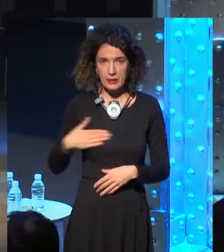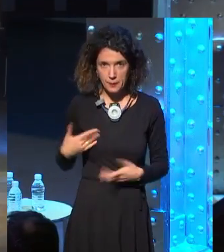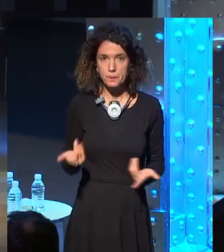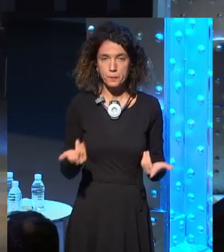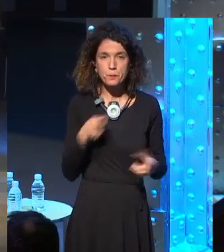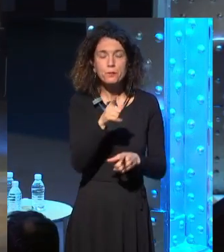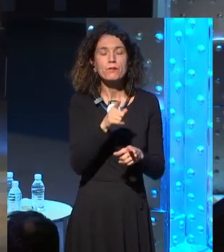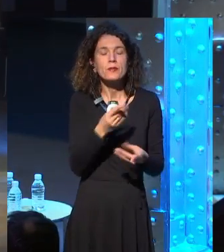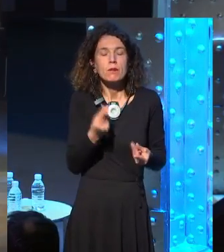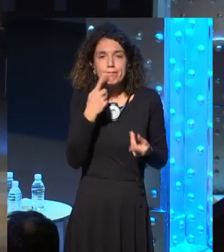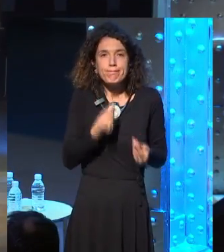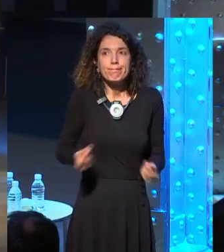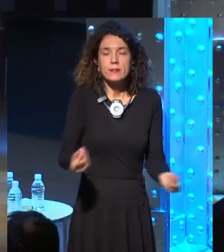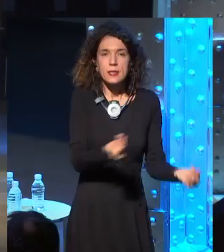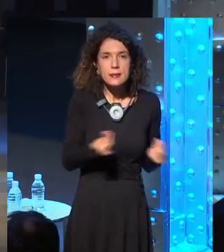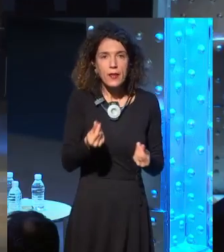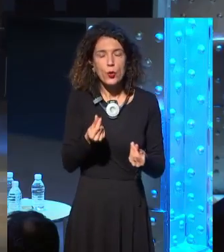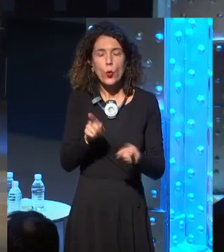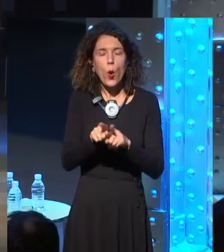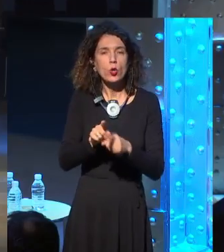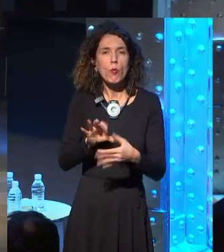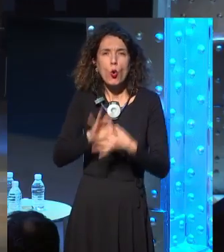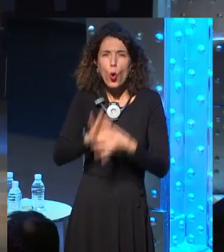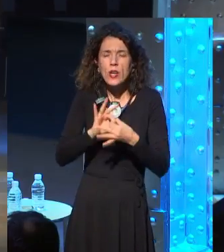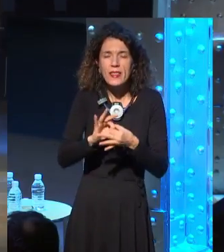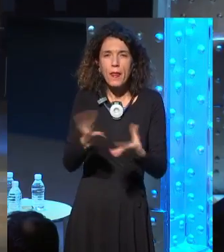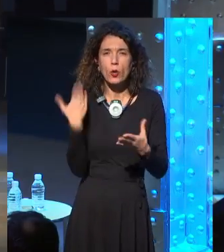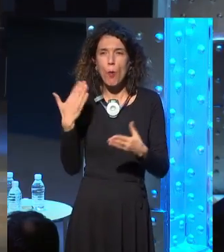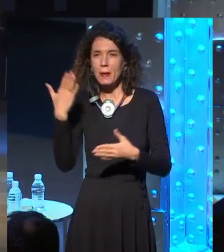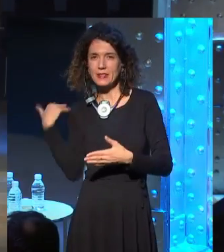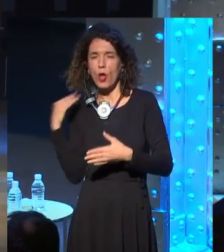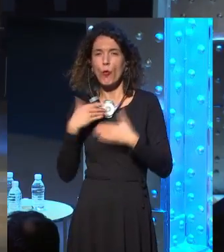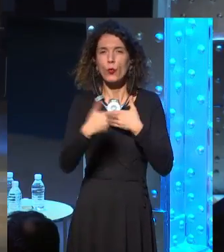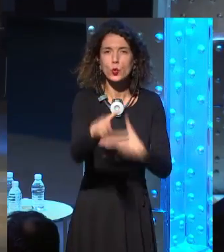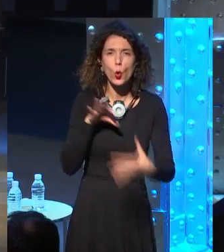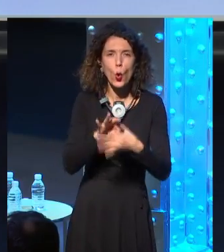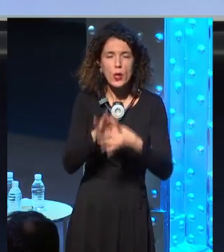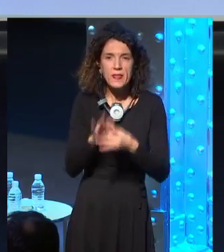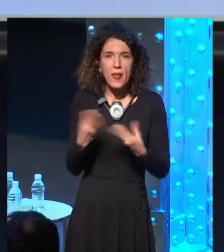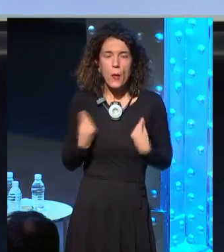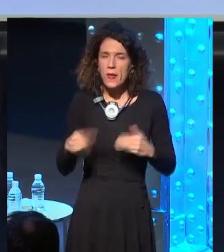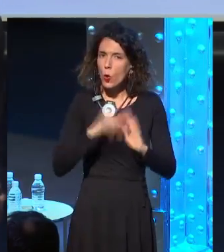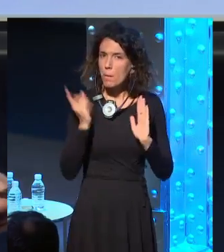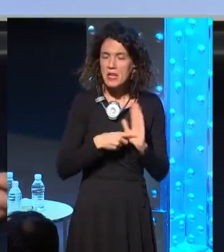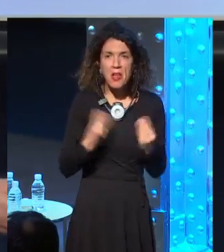or my narrative and being connected with my past and my future and enjoying just being where I was.